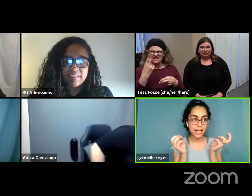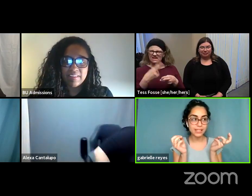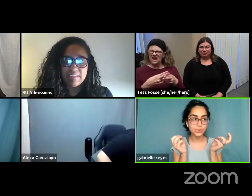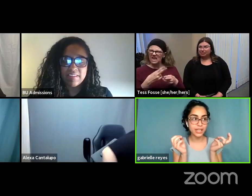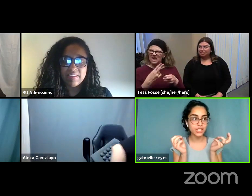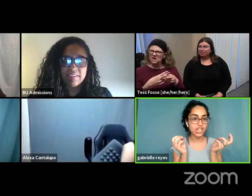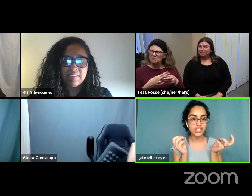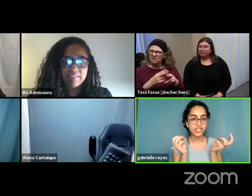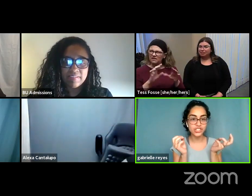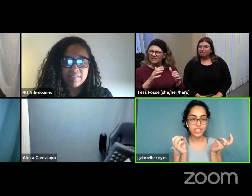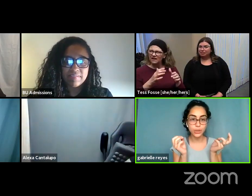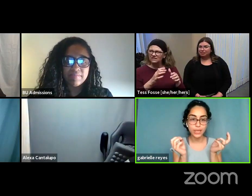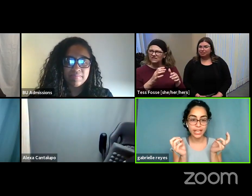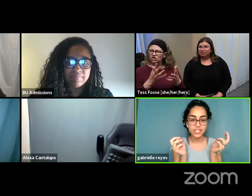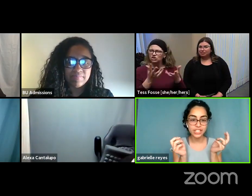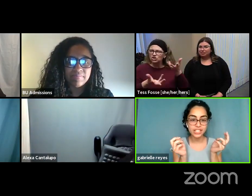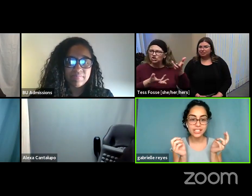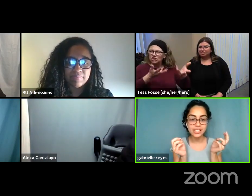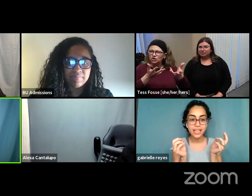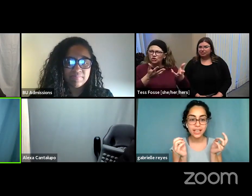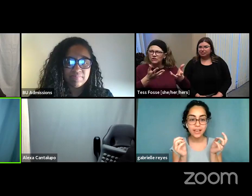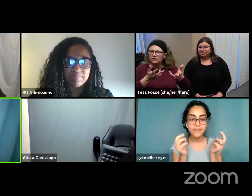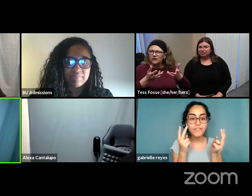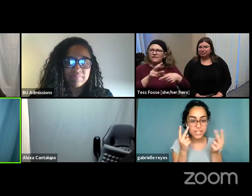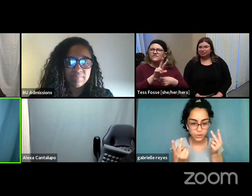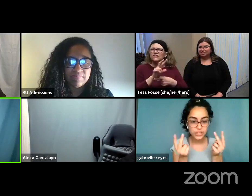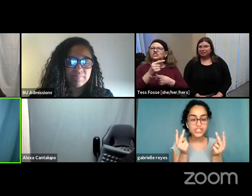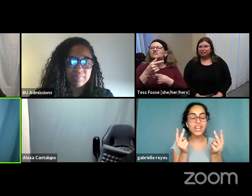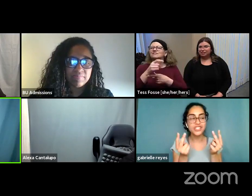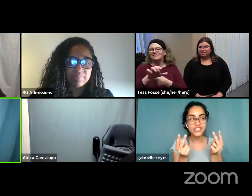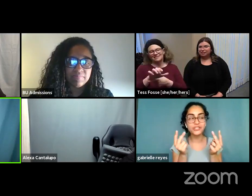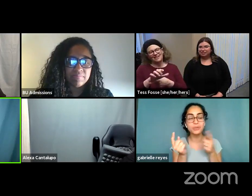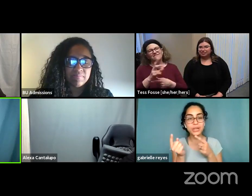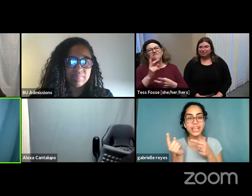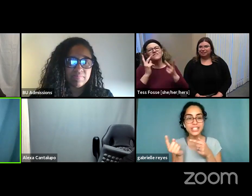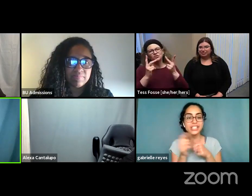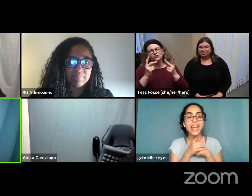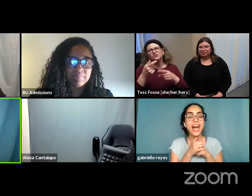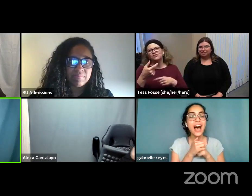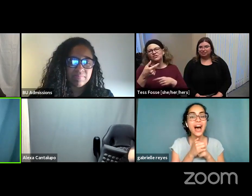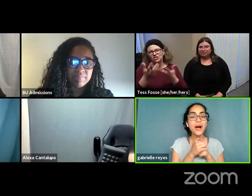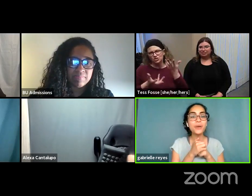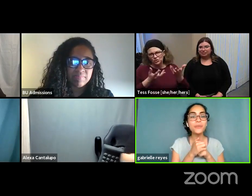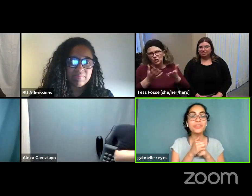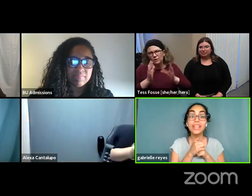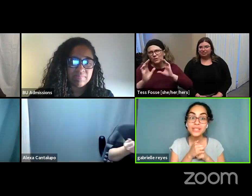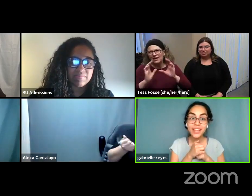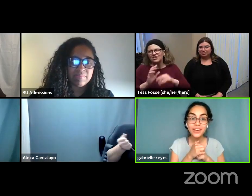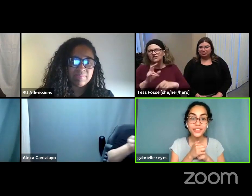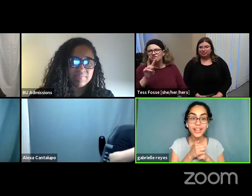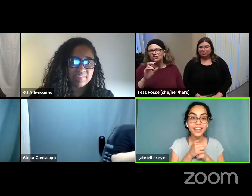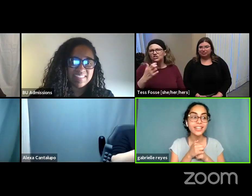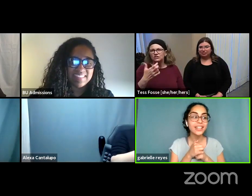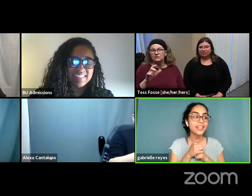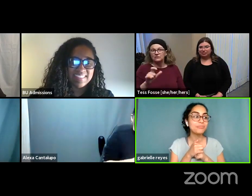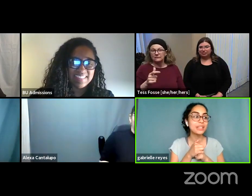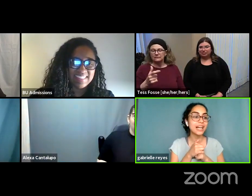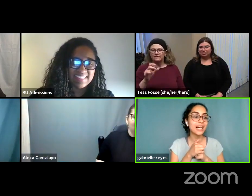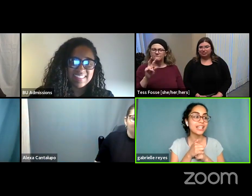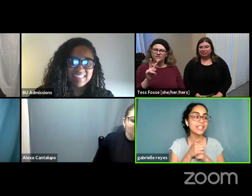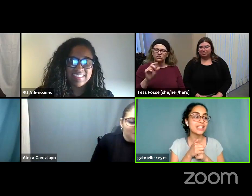of the class. It was like gestures and communication. Visual gestures of communication. That was a lot of